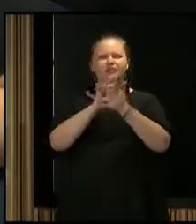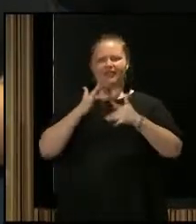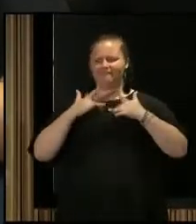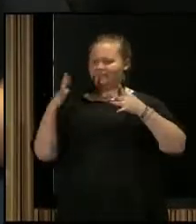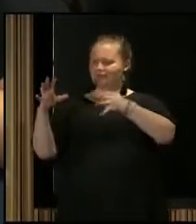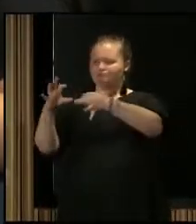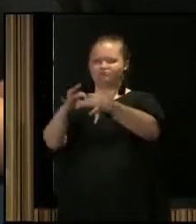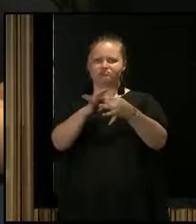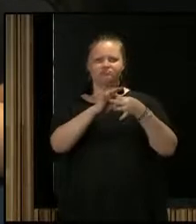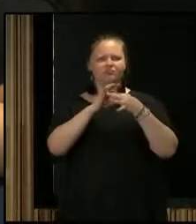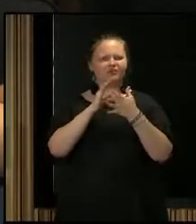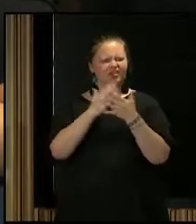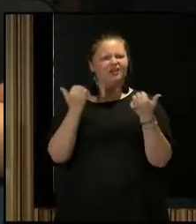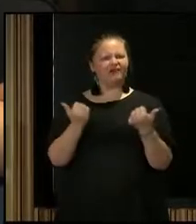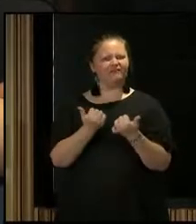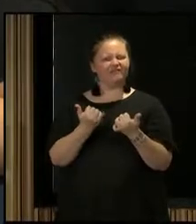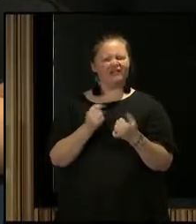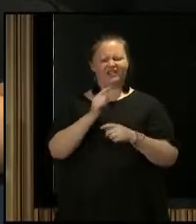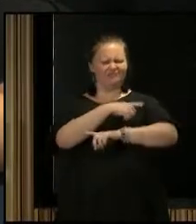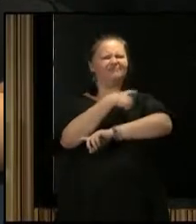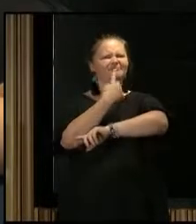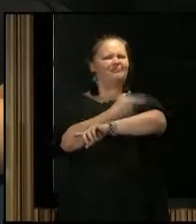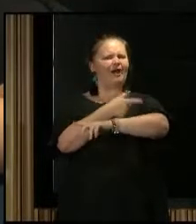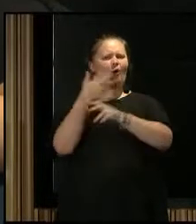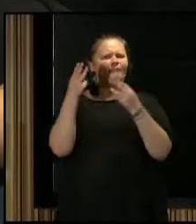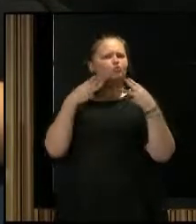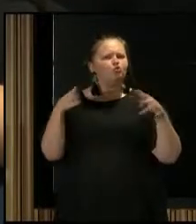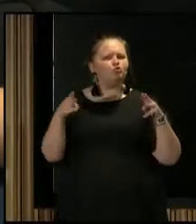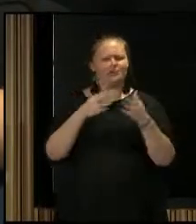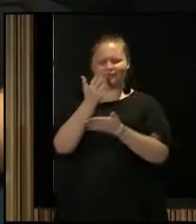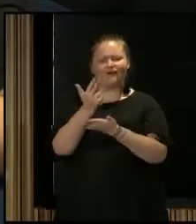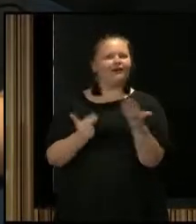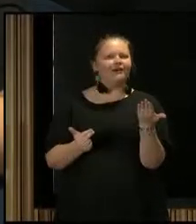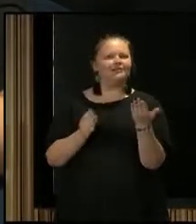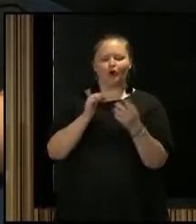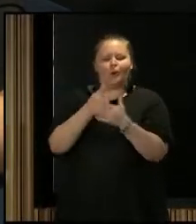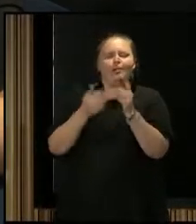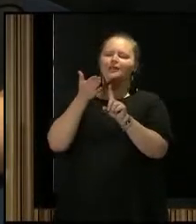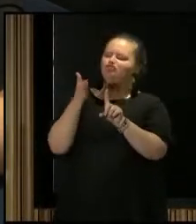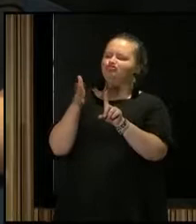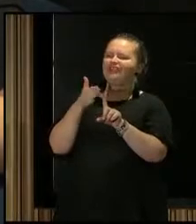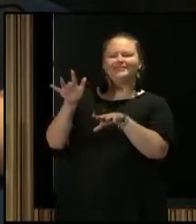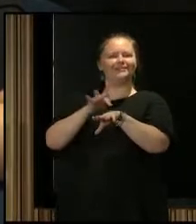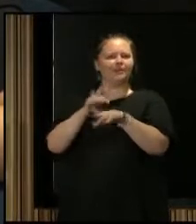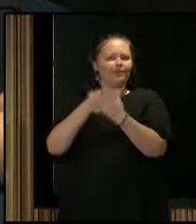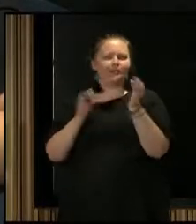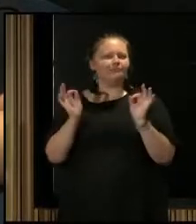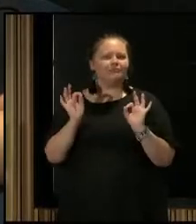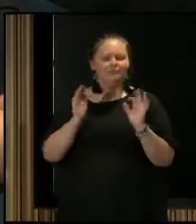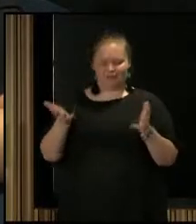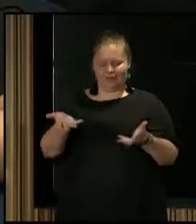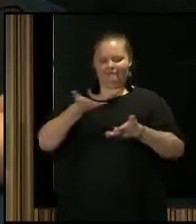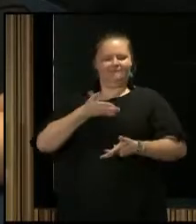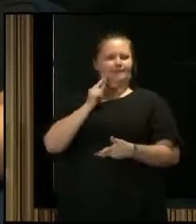And that's what music can do. That's what the arts can do for us. It's more than distraction. It's more than entertainment. It gives us purpose.